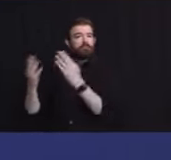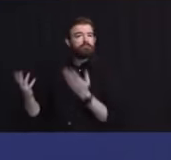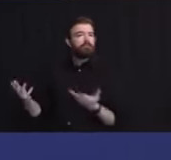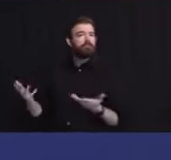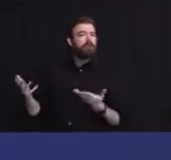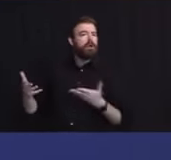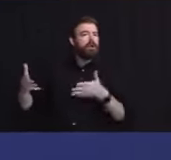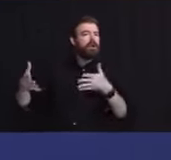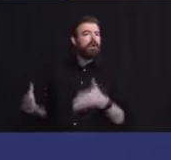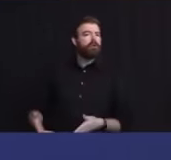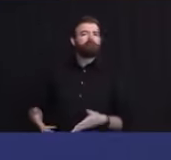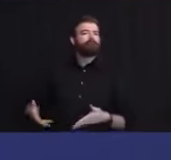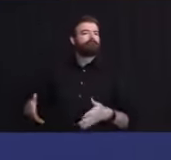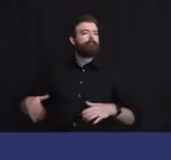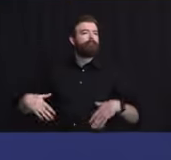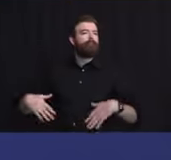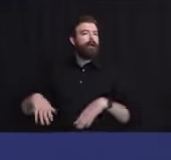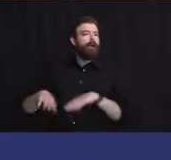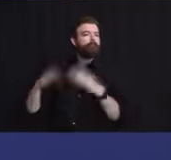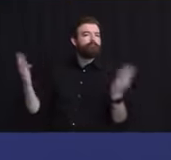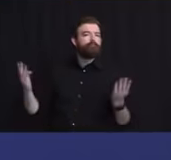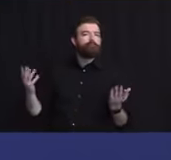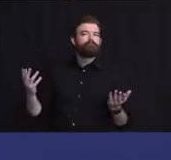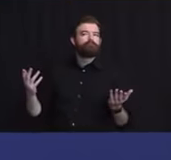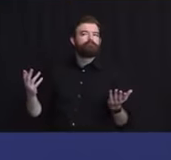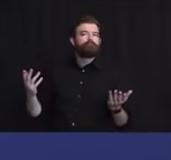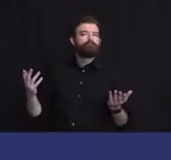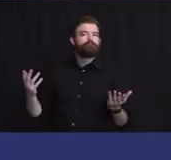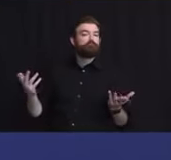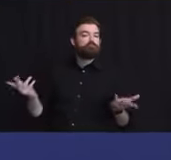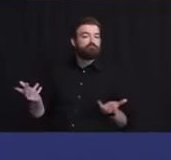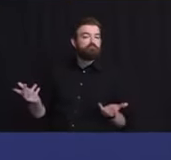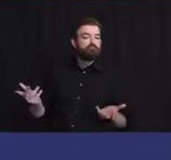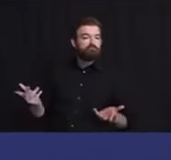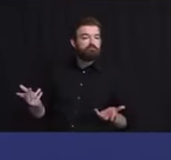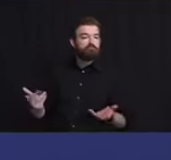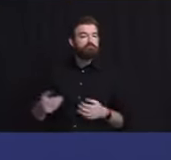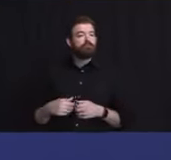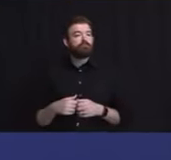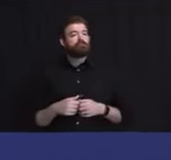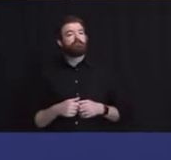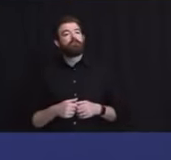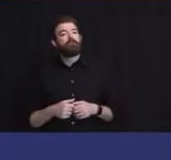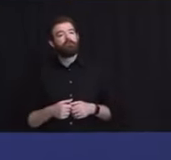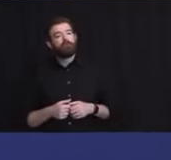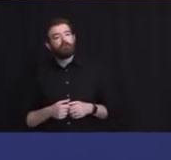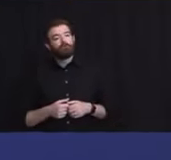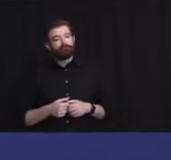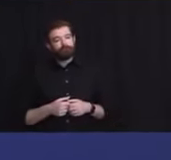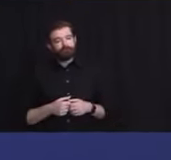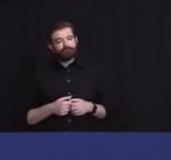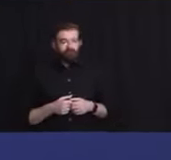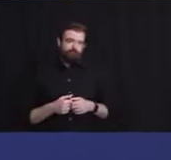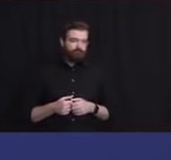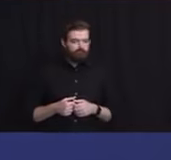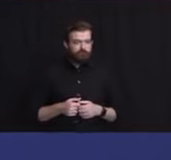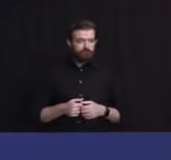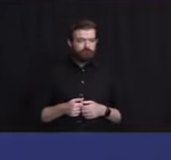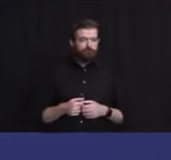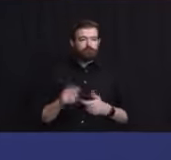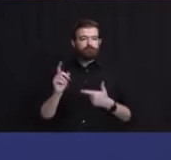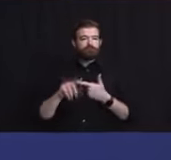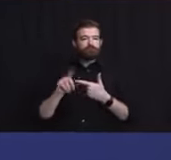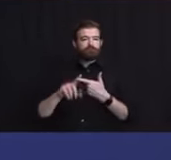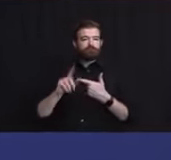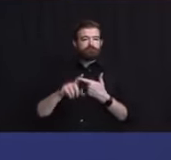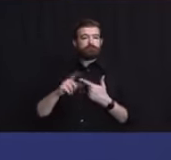be opened up or will be opened up soon? Can you talk about enforcement of the social distancing at some of the restaurants and bars and